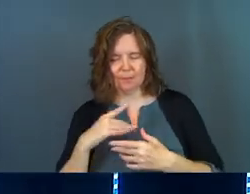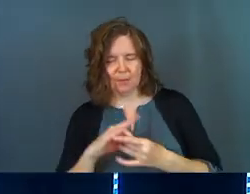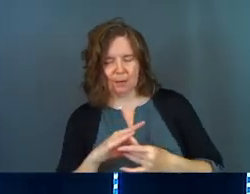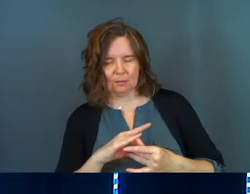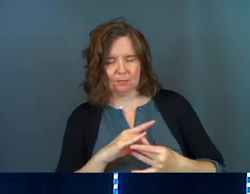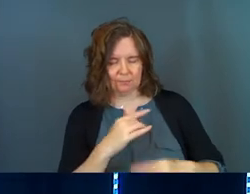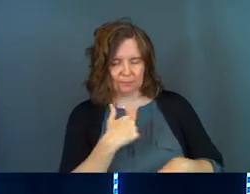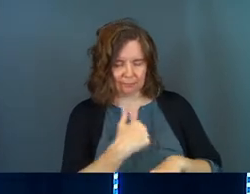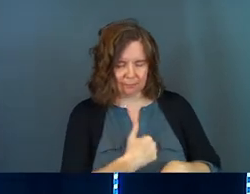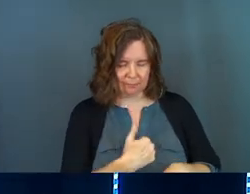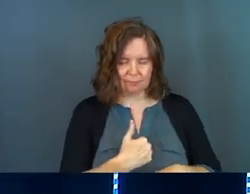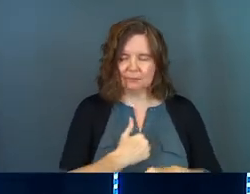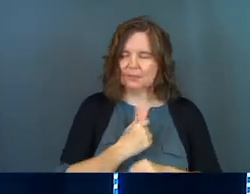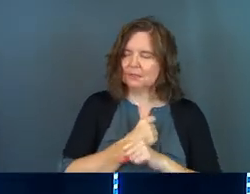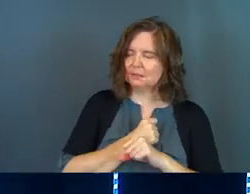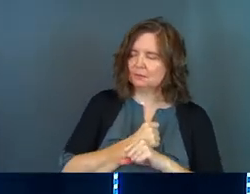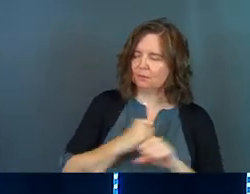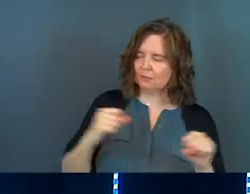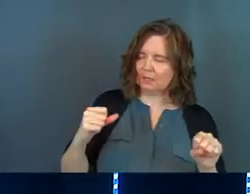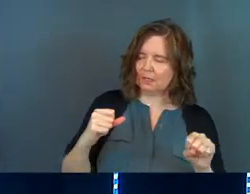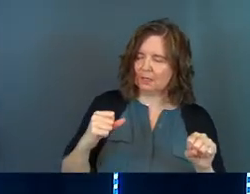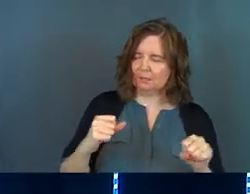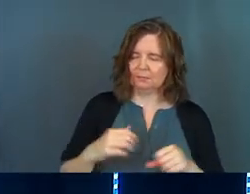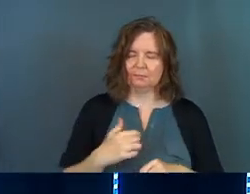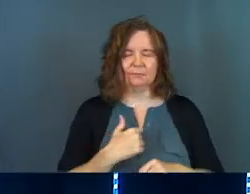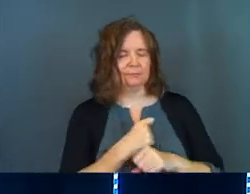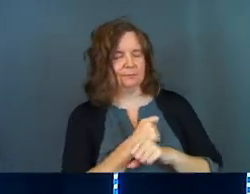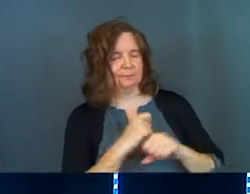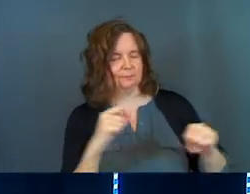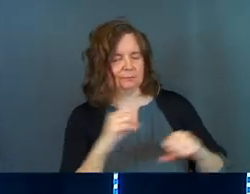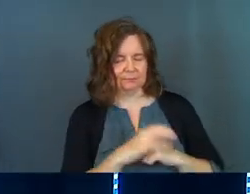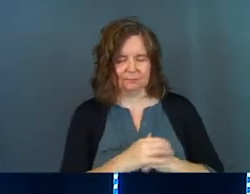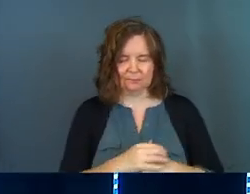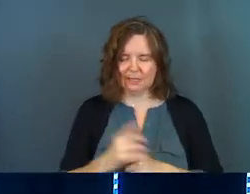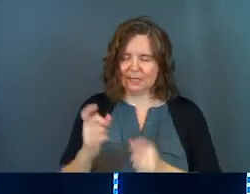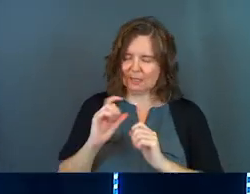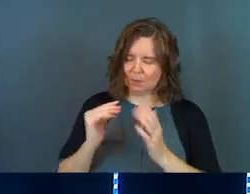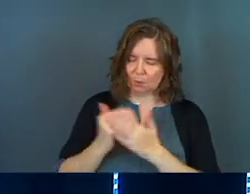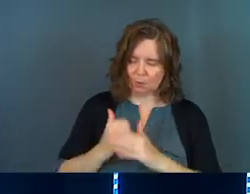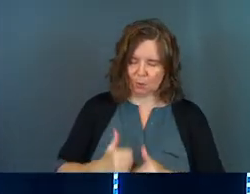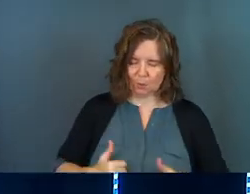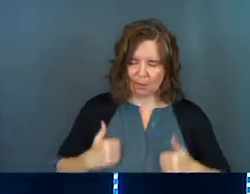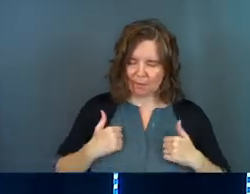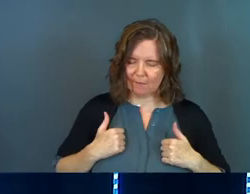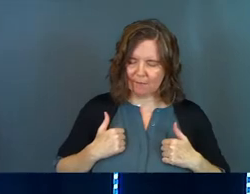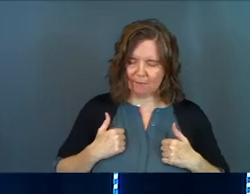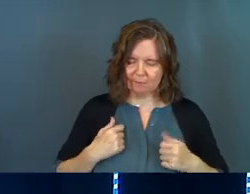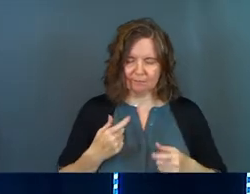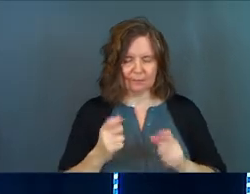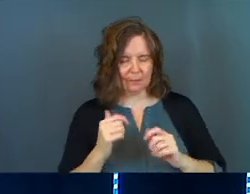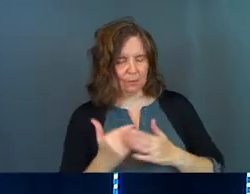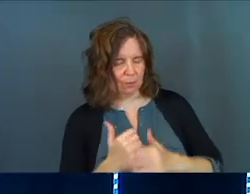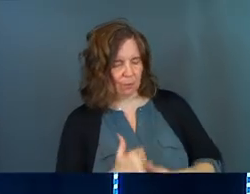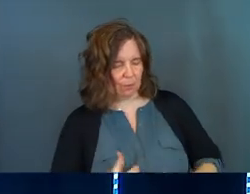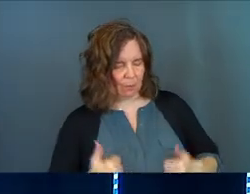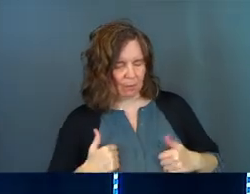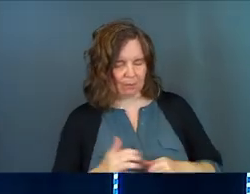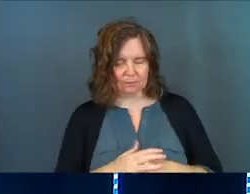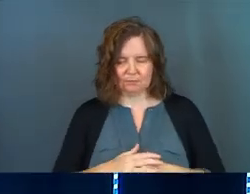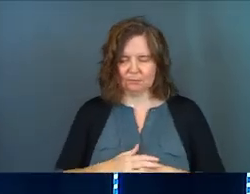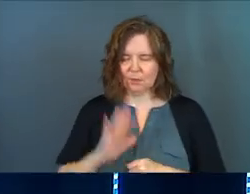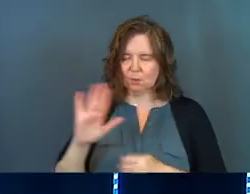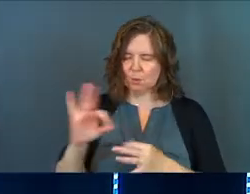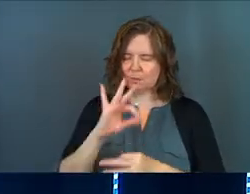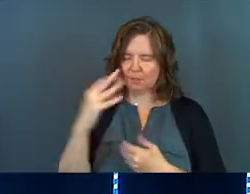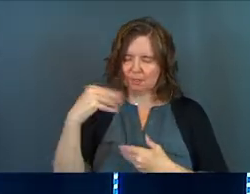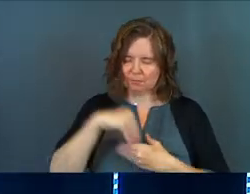Set me free. Give me a new life. Fill me with your spirit. Give me